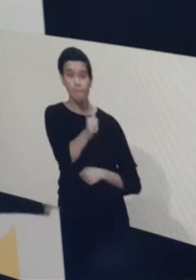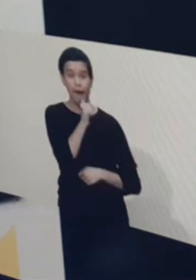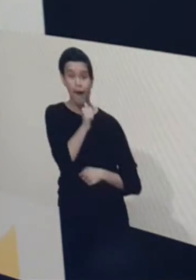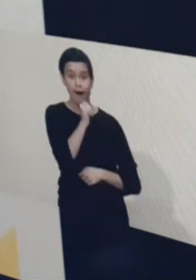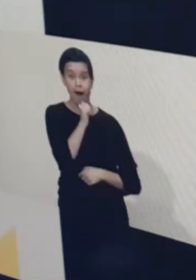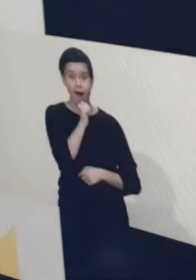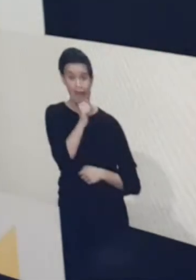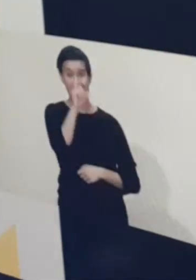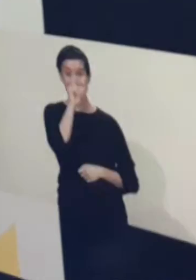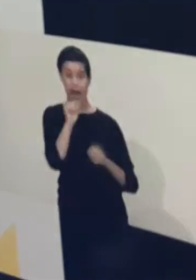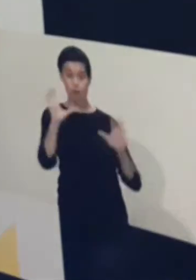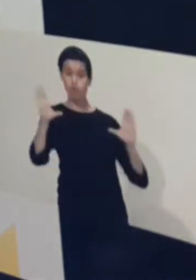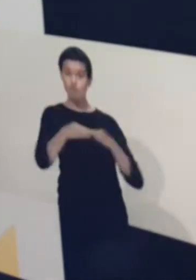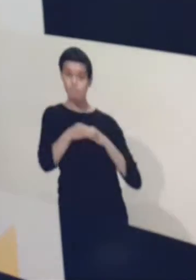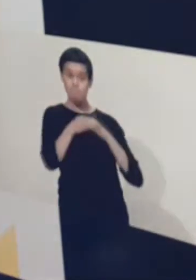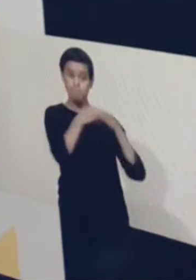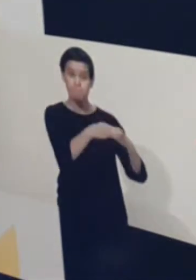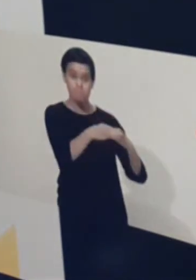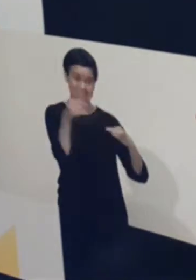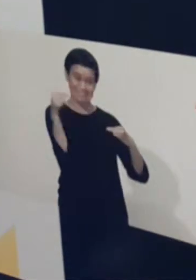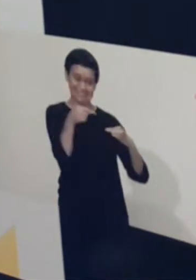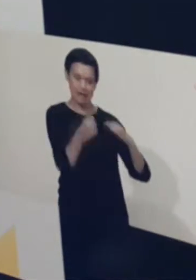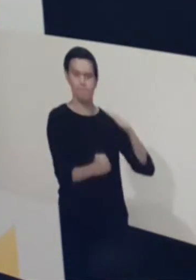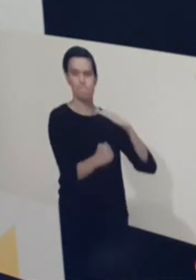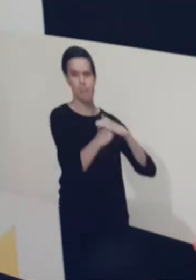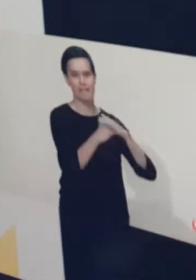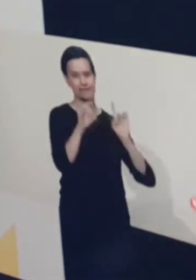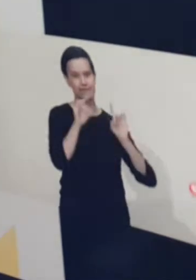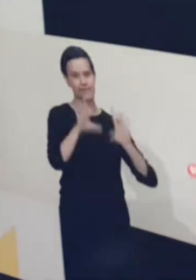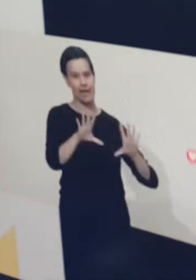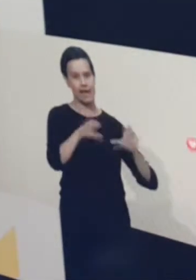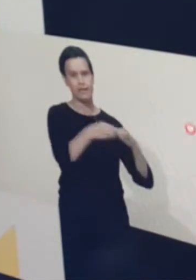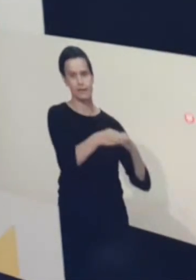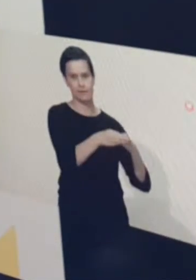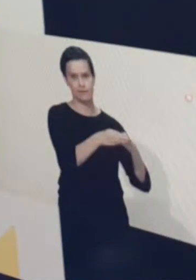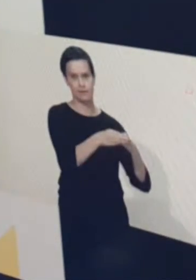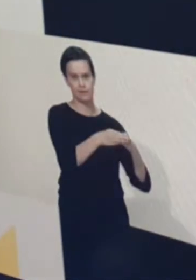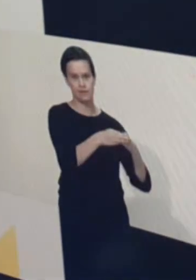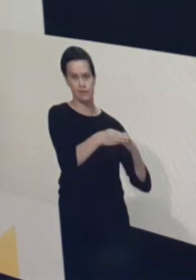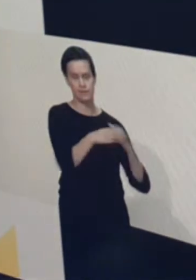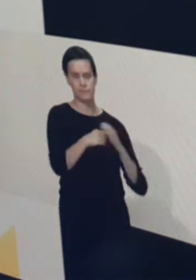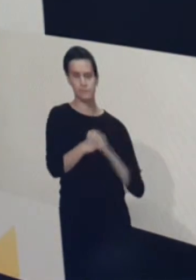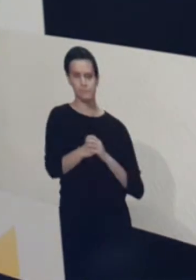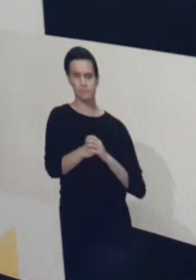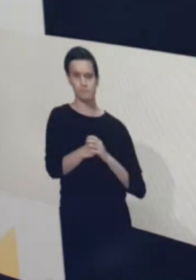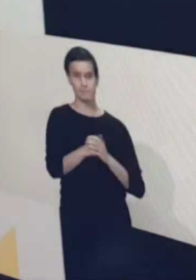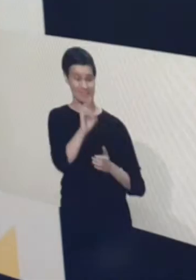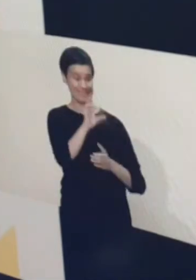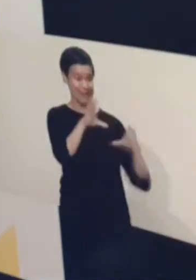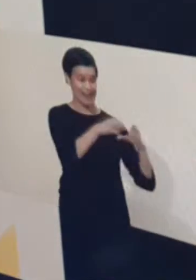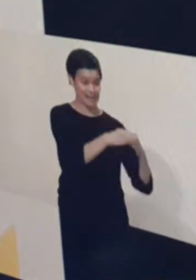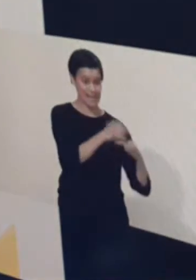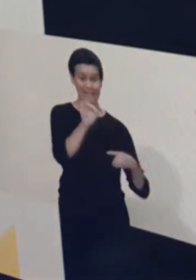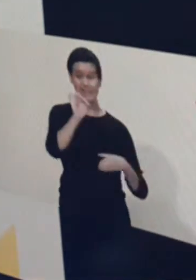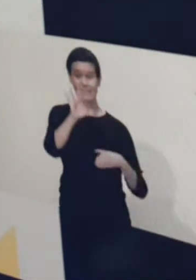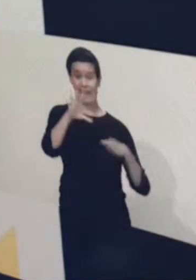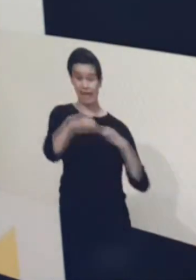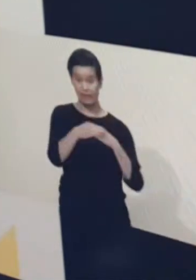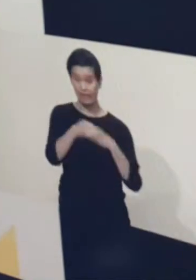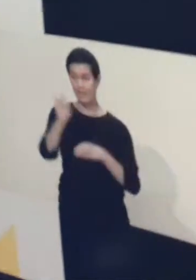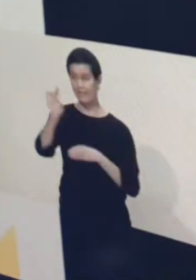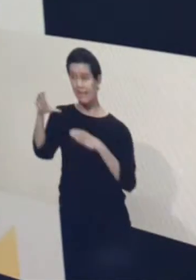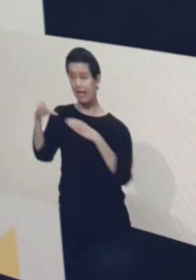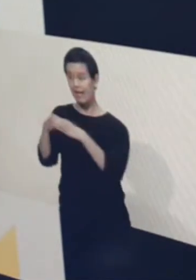group bookings for larger than 10. This, alongside social distancing, is our insurance policy.